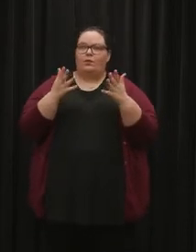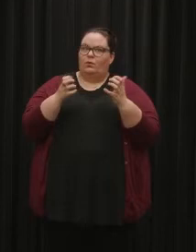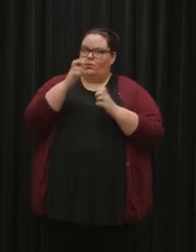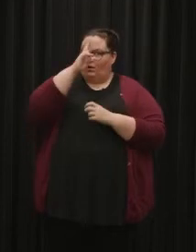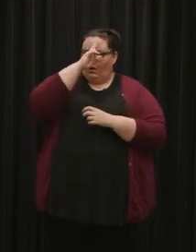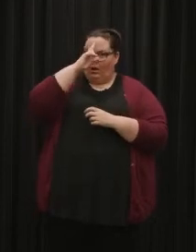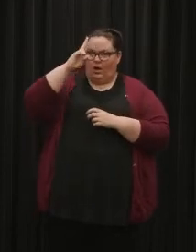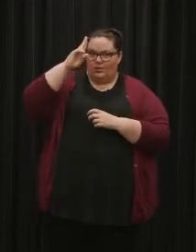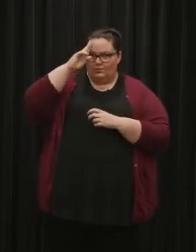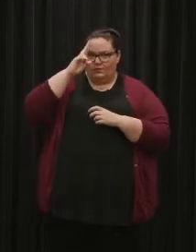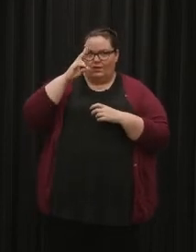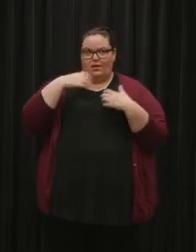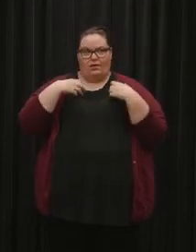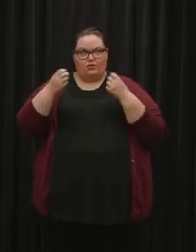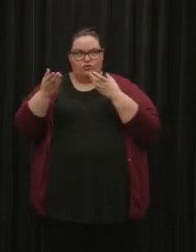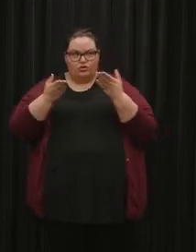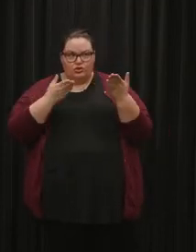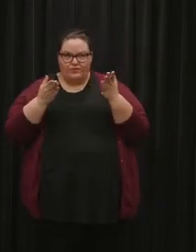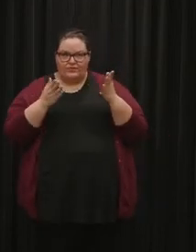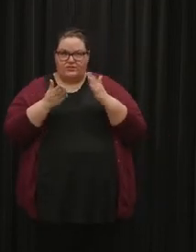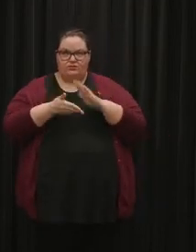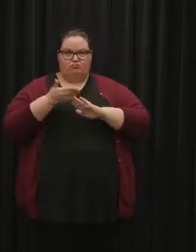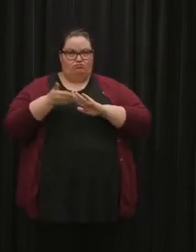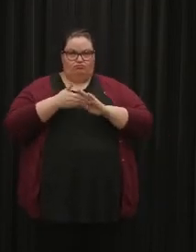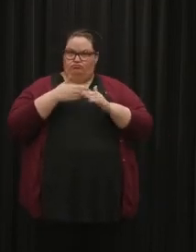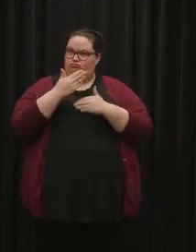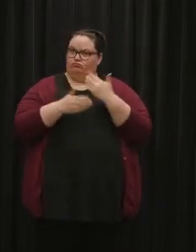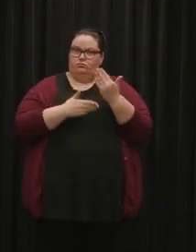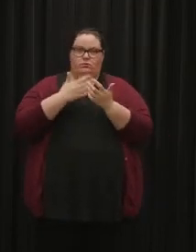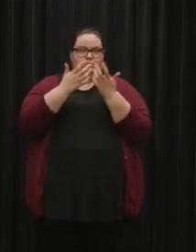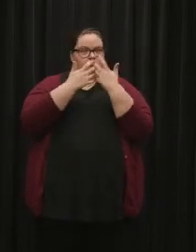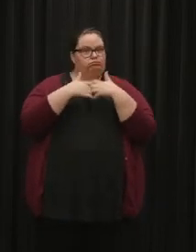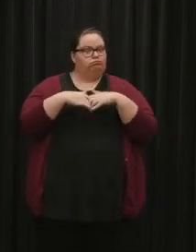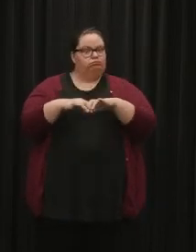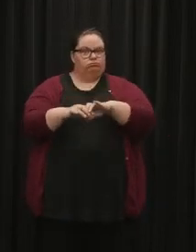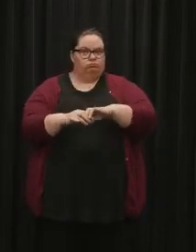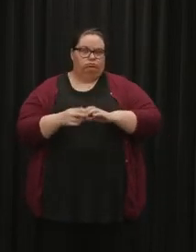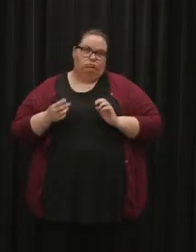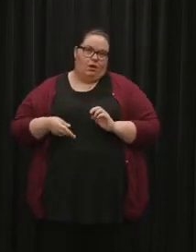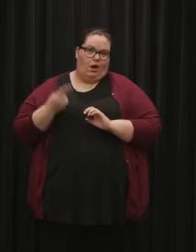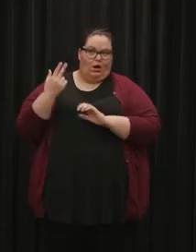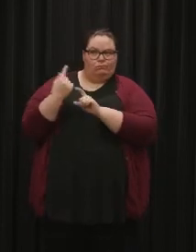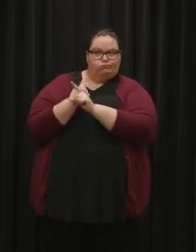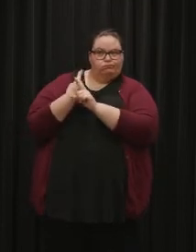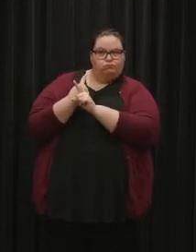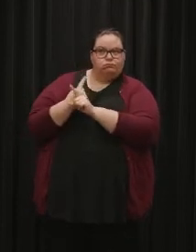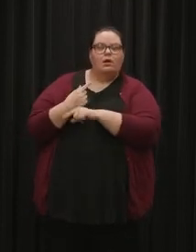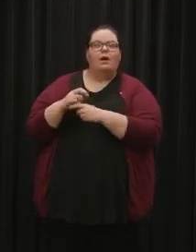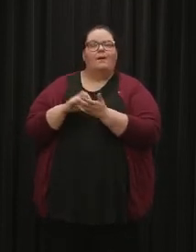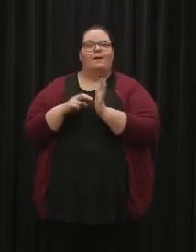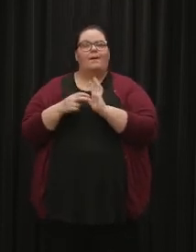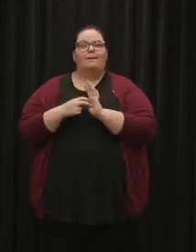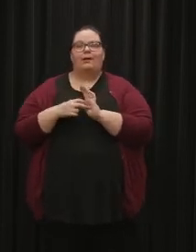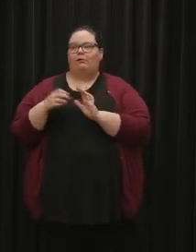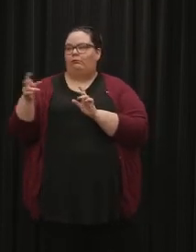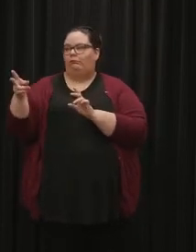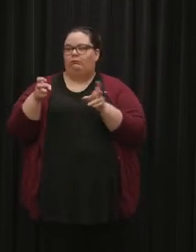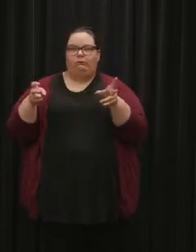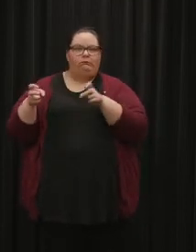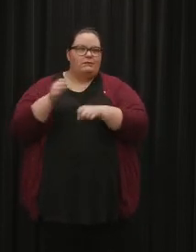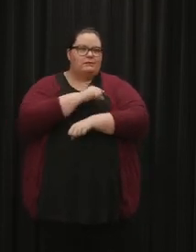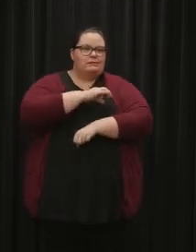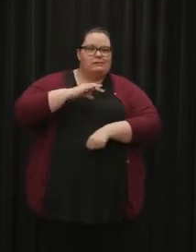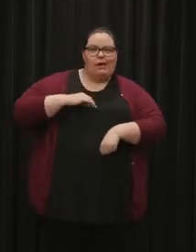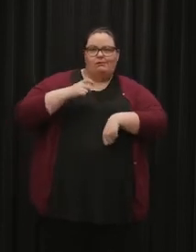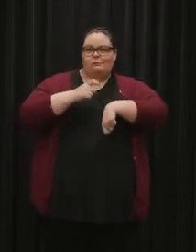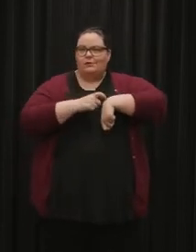hospital capacity and our health service delivery system to function at a high level. So we know that to take extra staff and time,